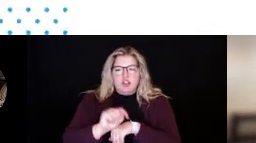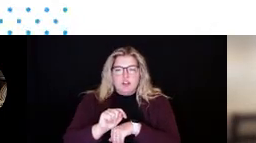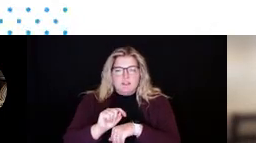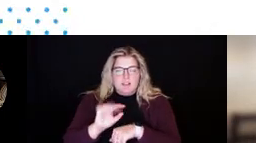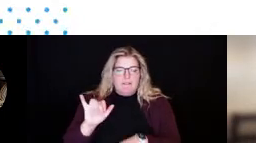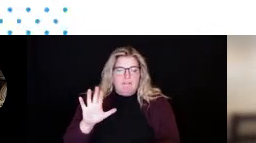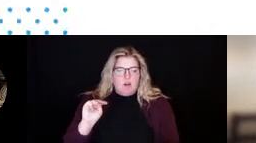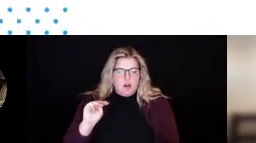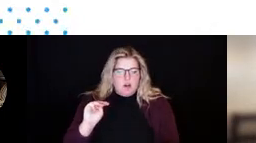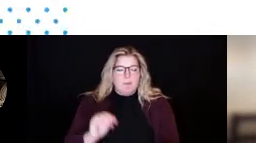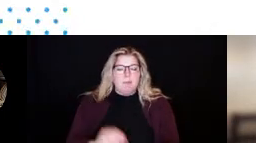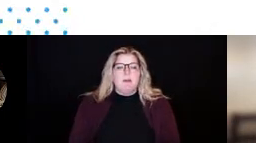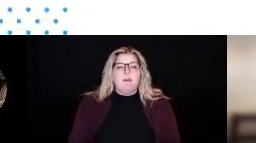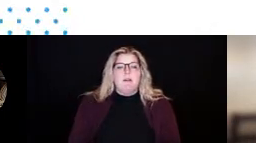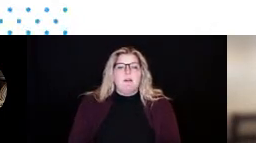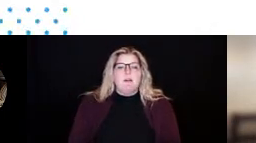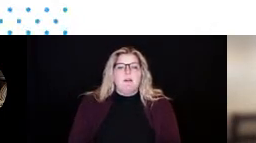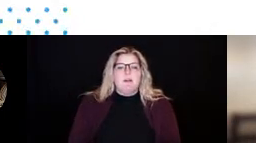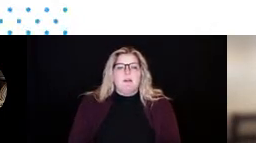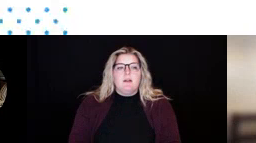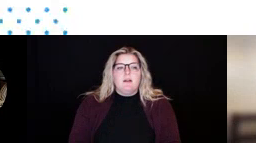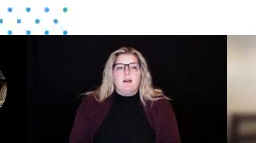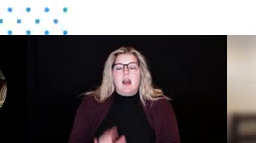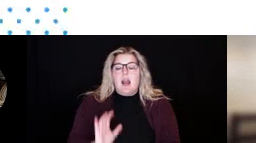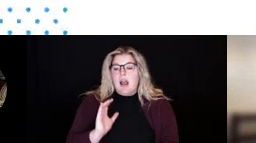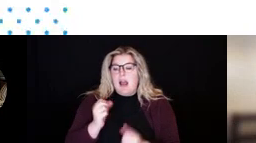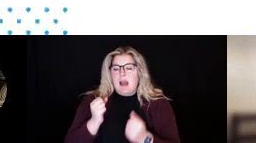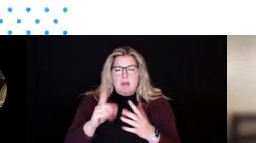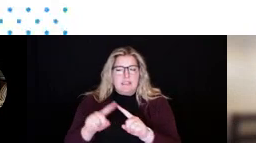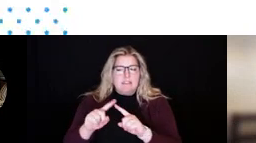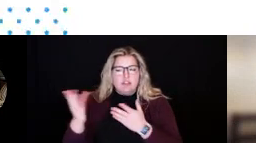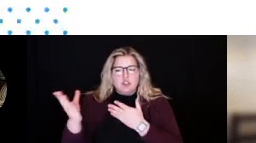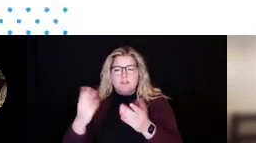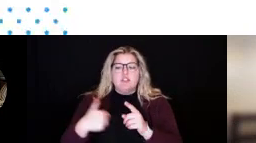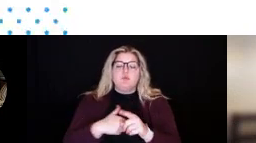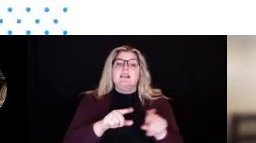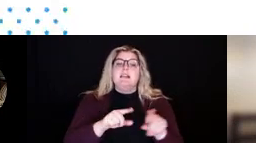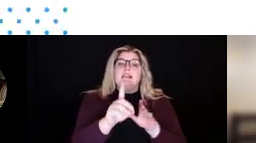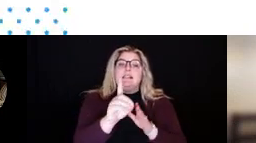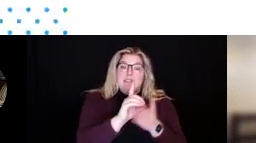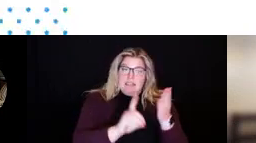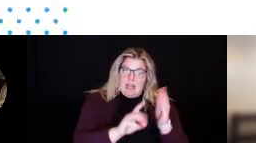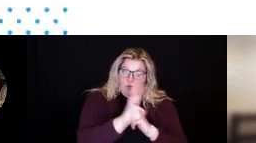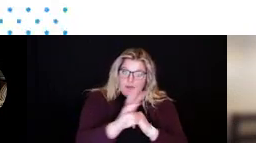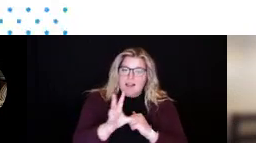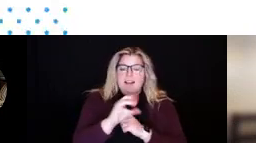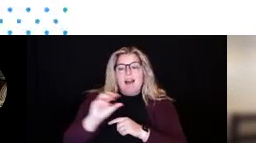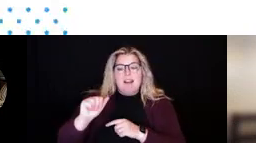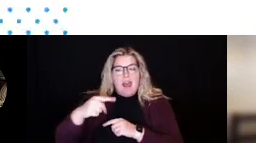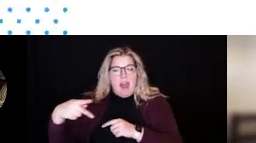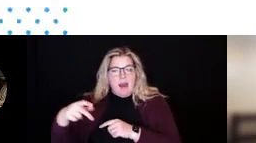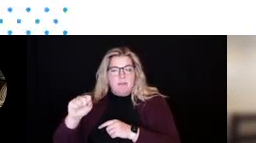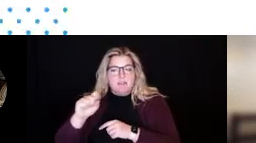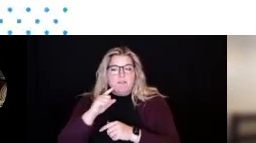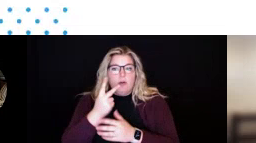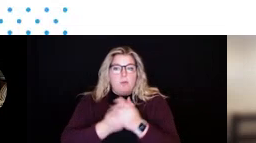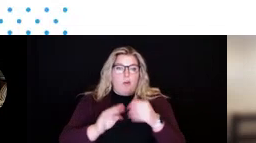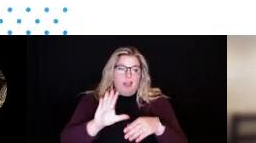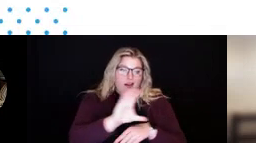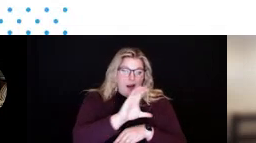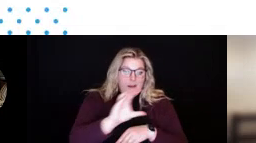and among many of our services, we design and develop websites as well as applications for companies and government